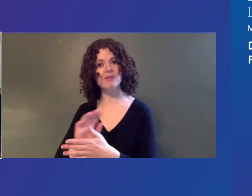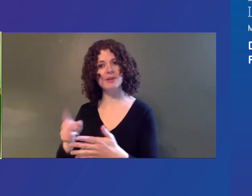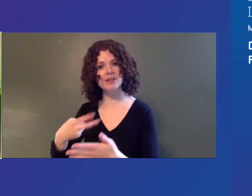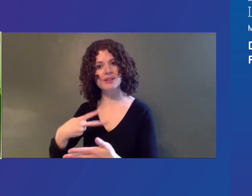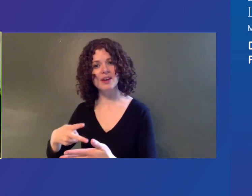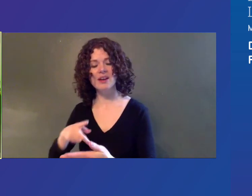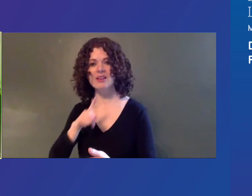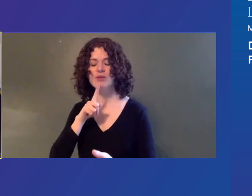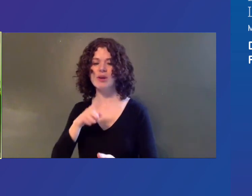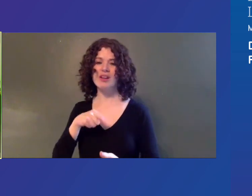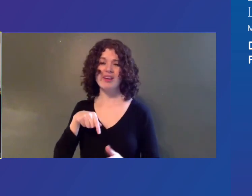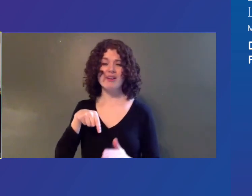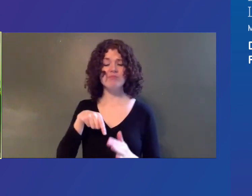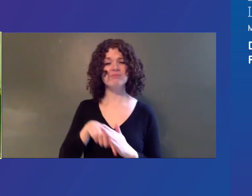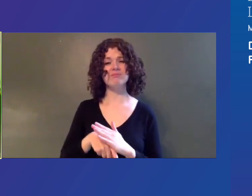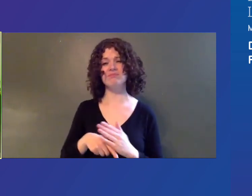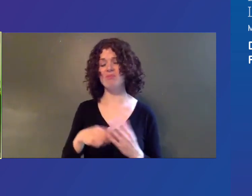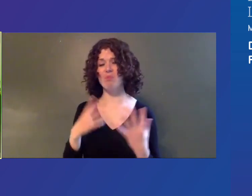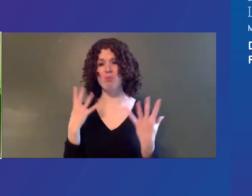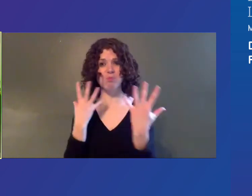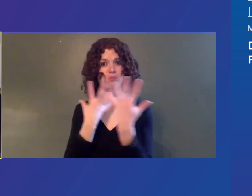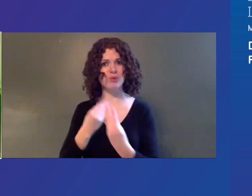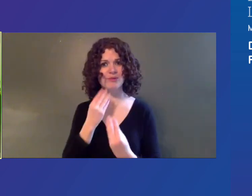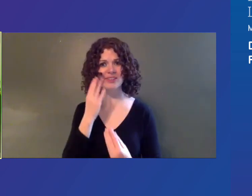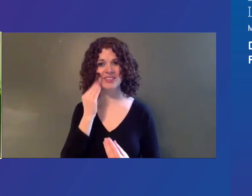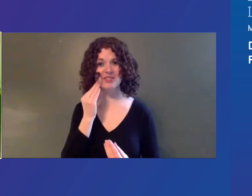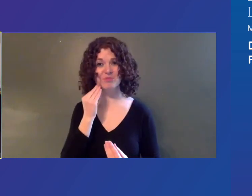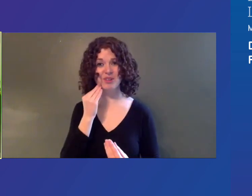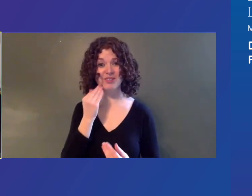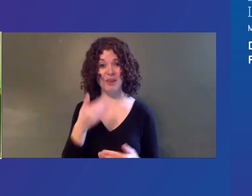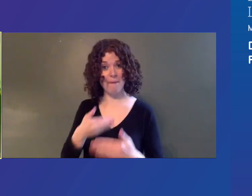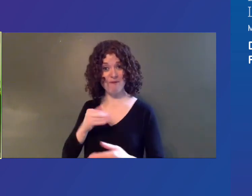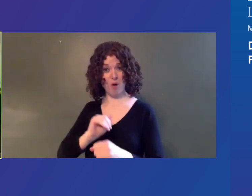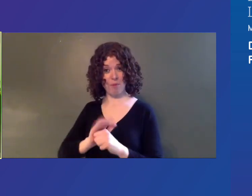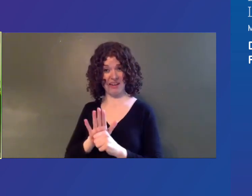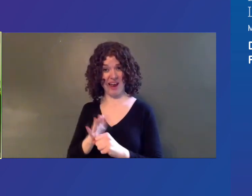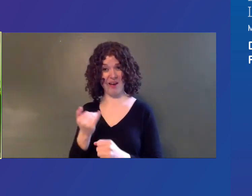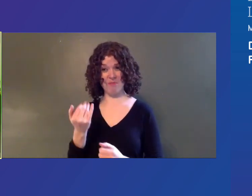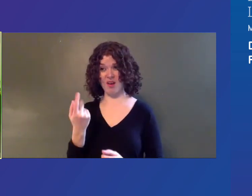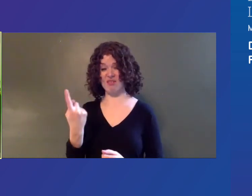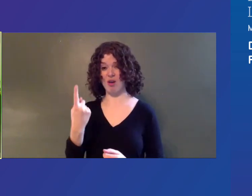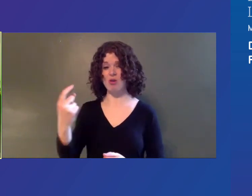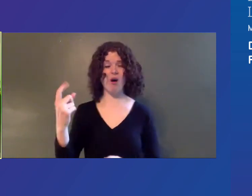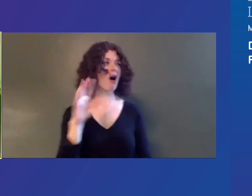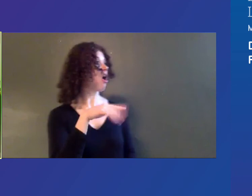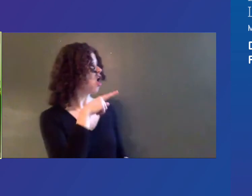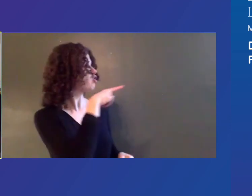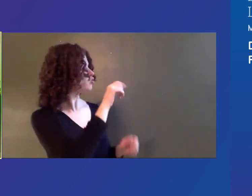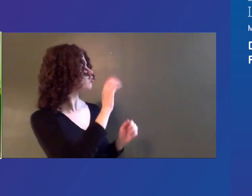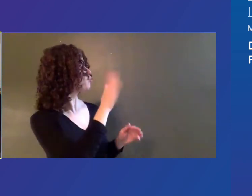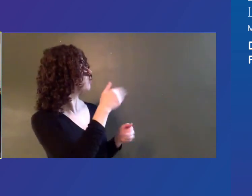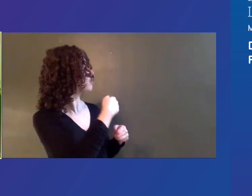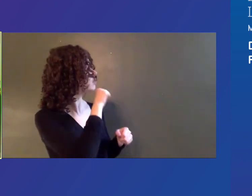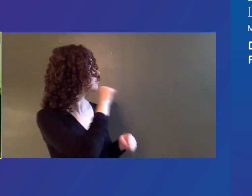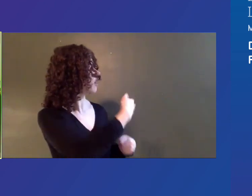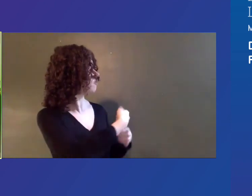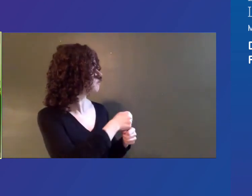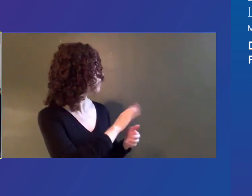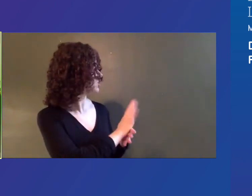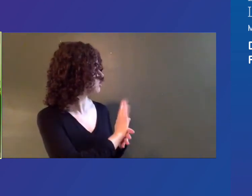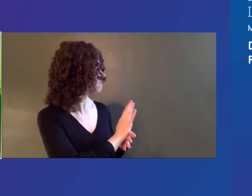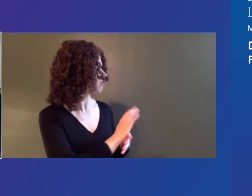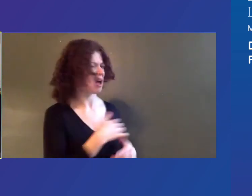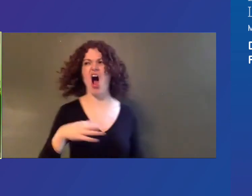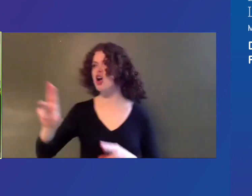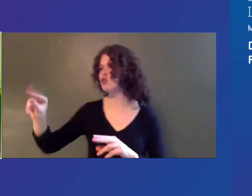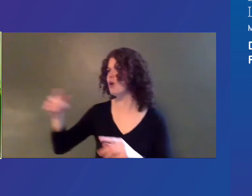have looked into dance film, a few years ago, I would have looked at you cross-eyed, because I'm like, I prefer live performance. And don't get me wrong, I still love live performance, but now